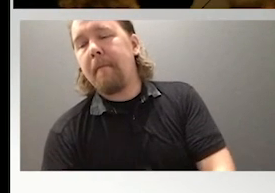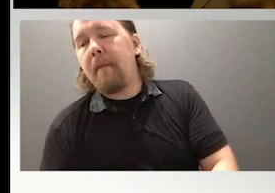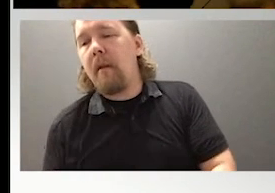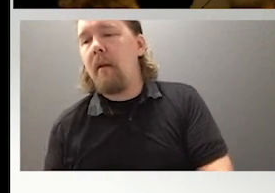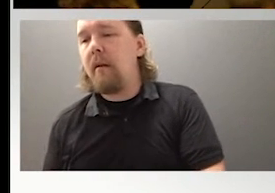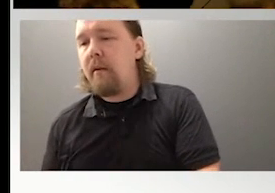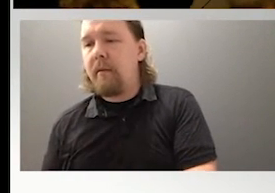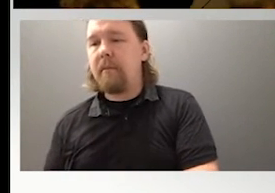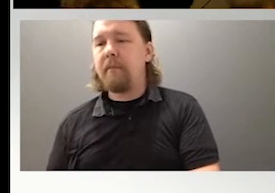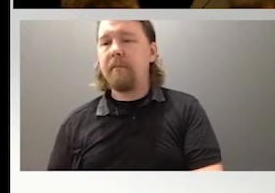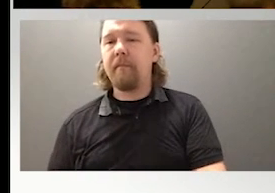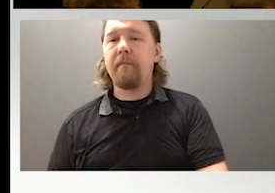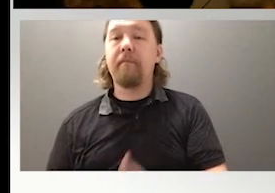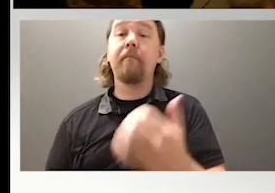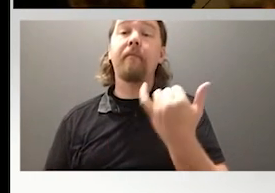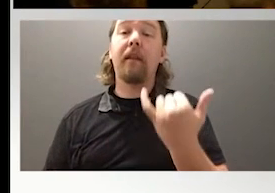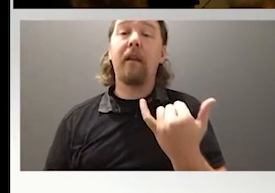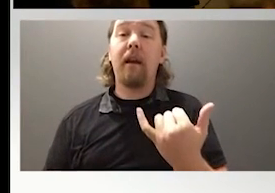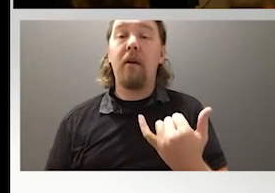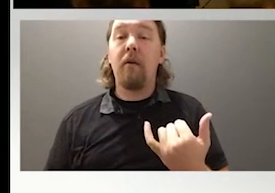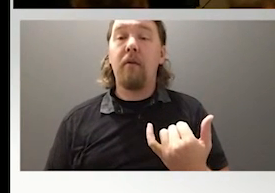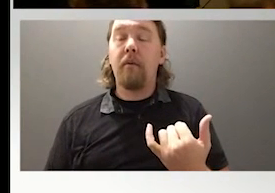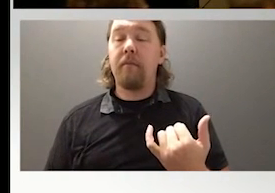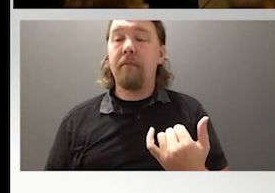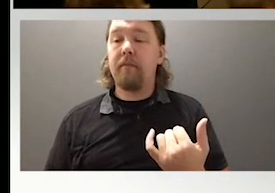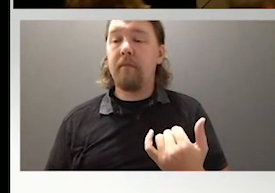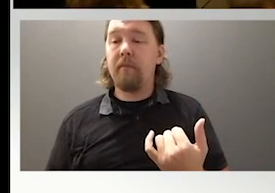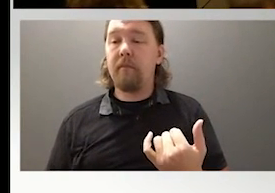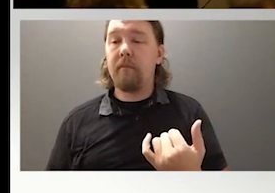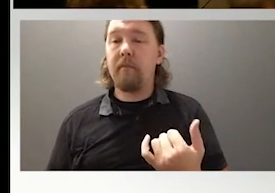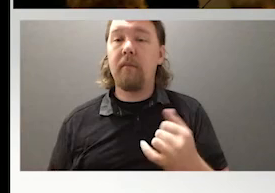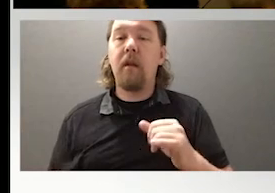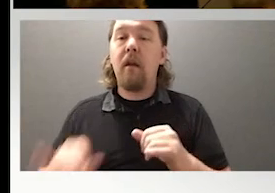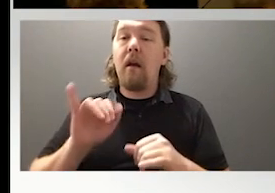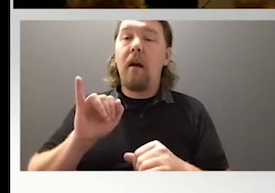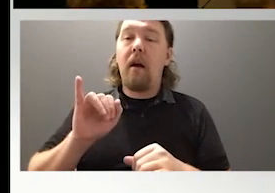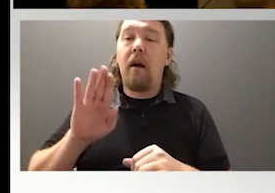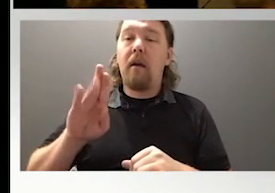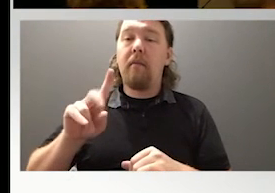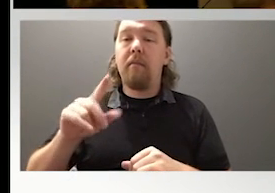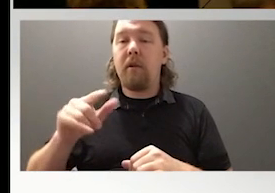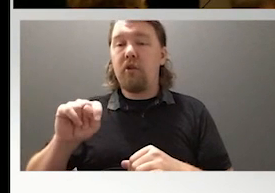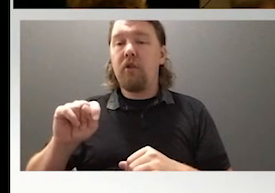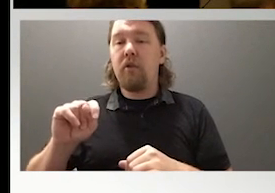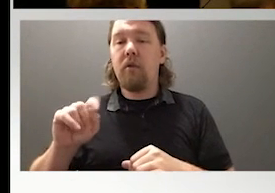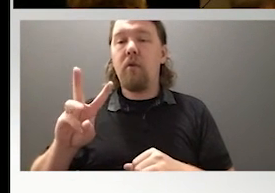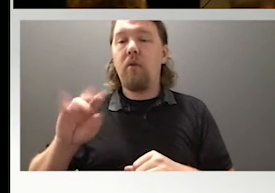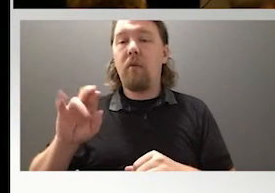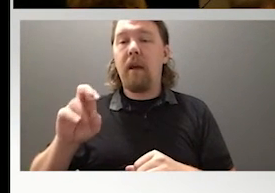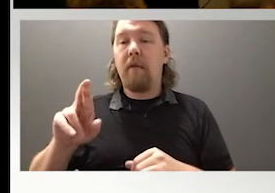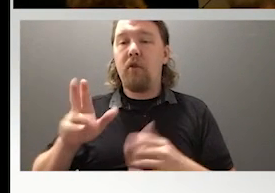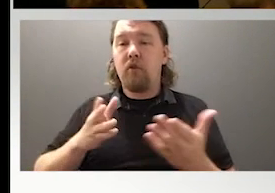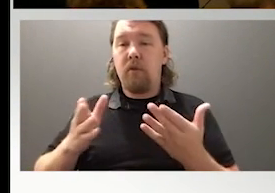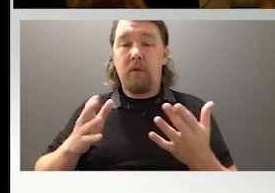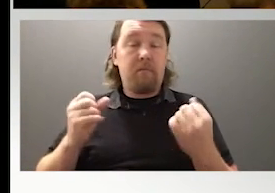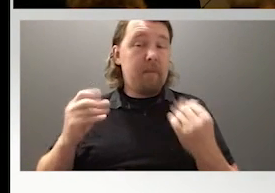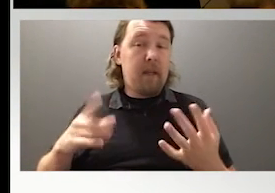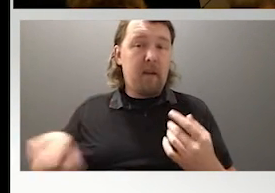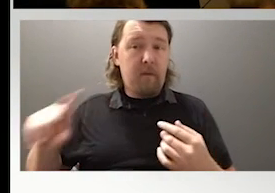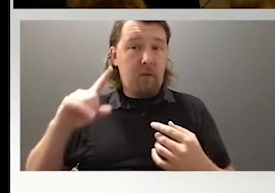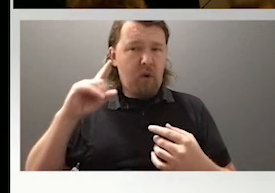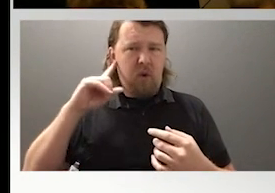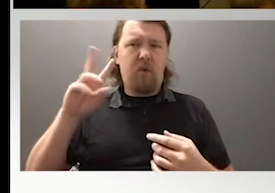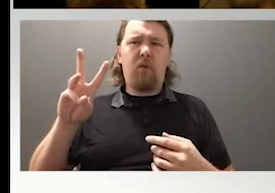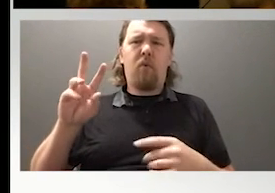So now I want to tell you a little bit about the iBudget waiver services. So a lot of people hear about the